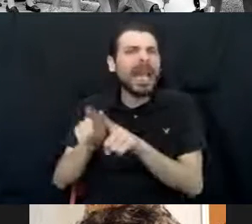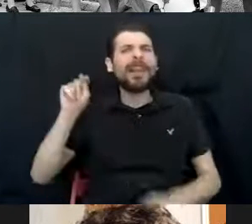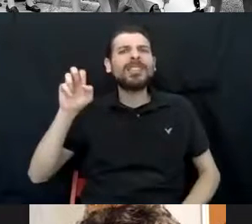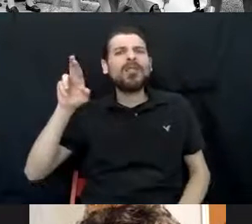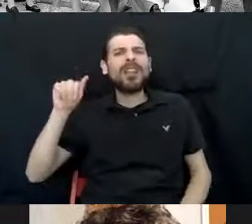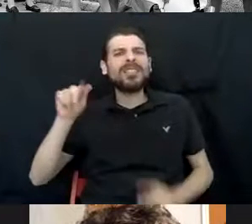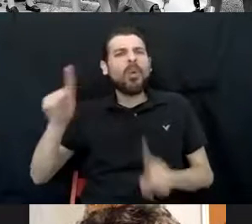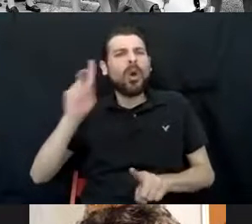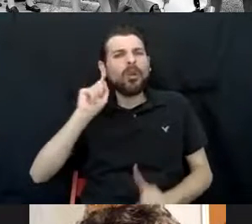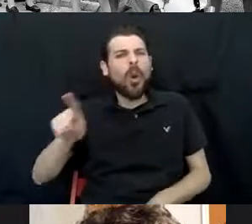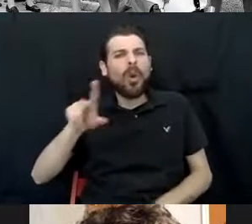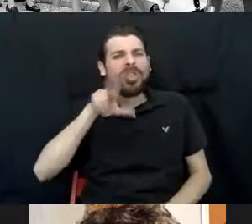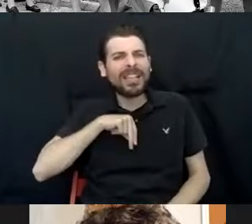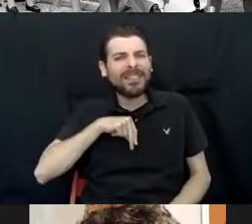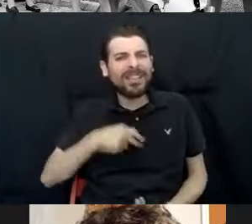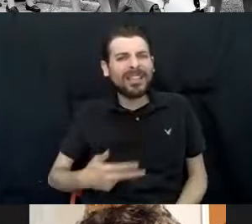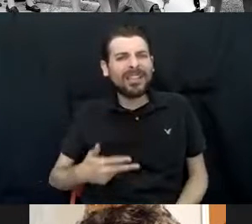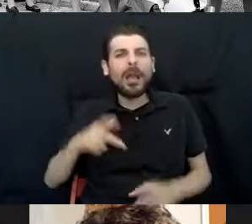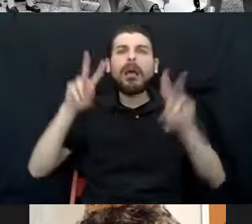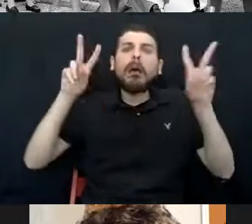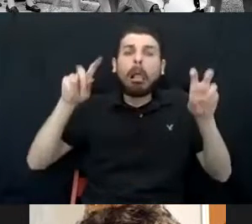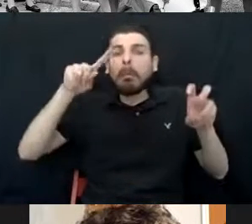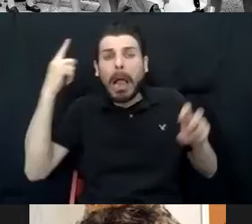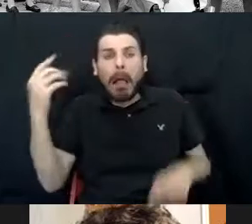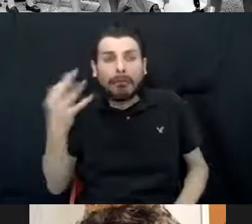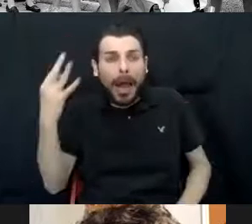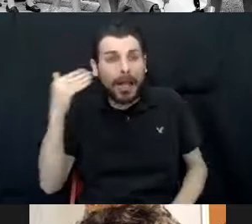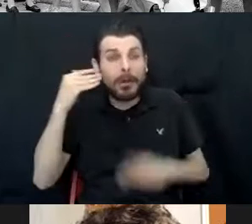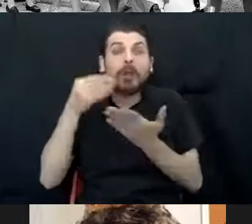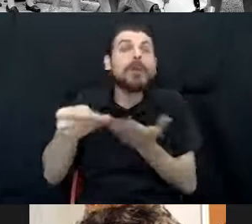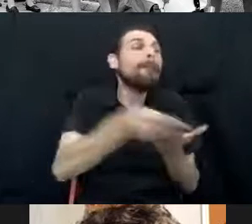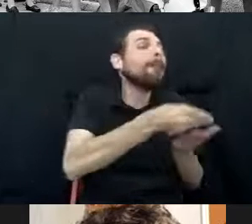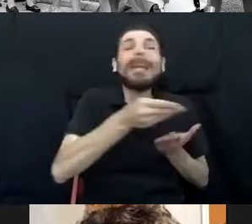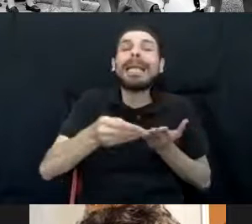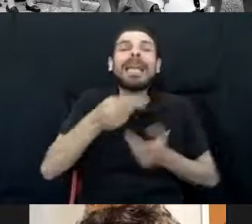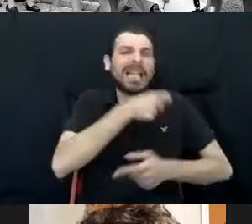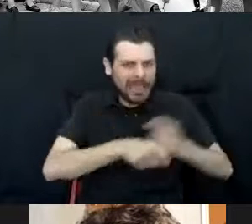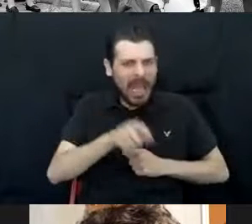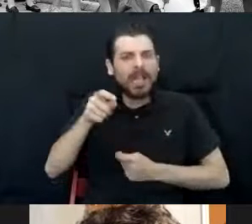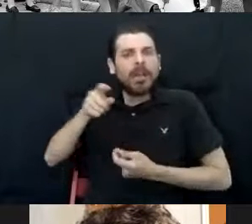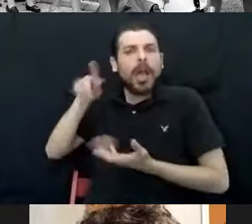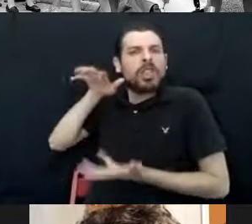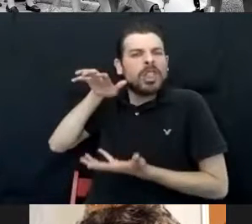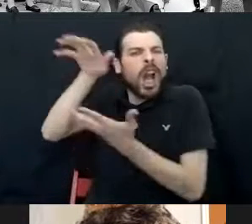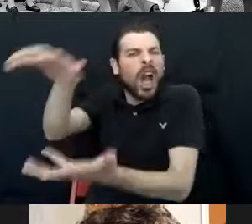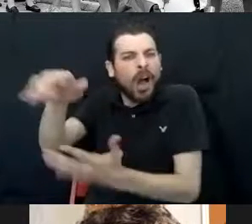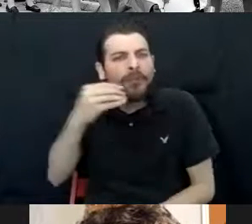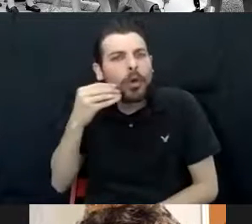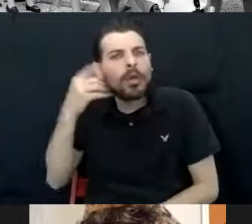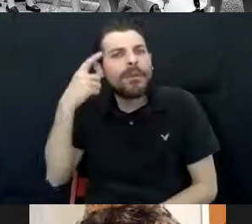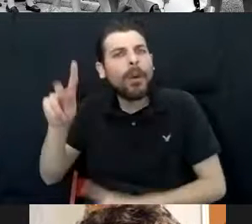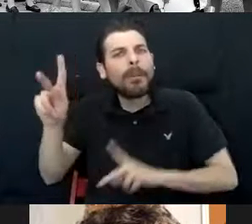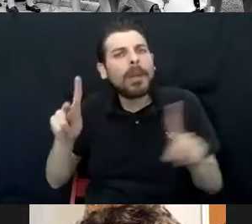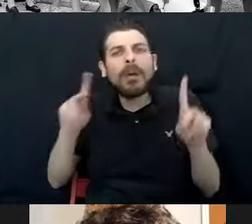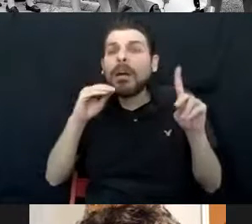Friday, she has a whole free food for people to come, for houseless and people